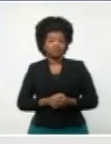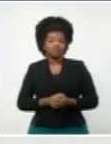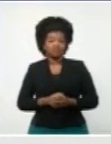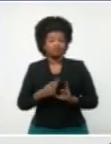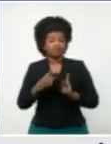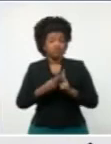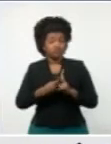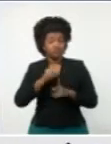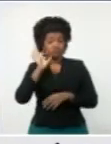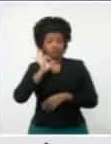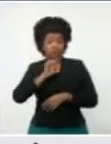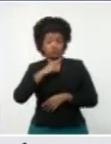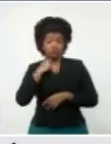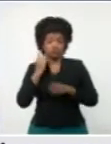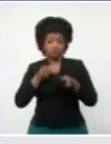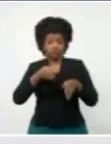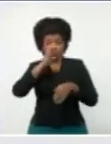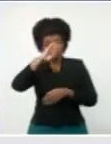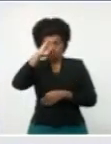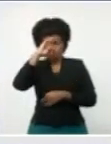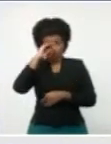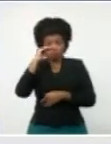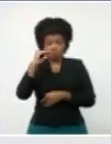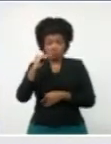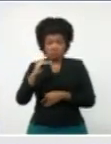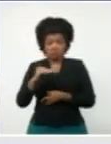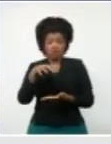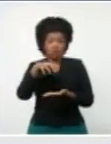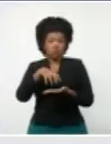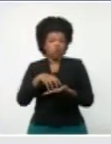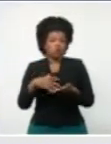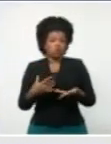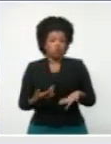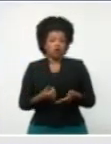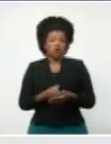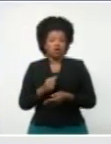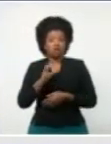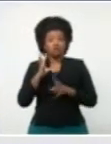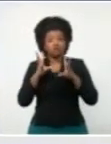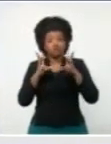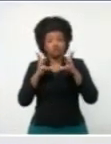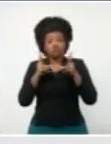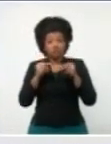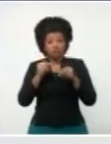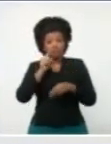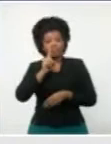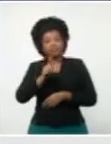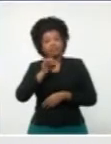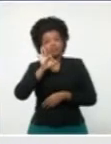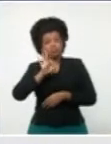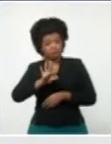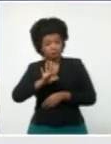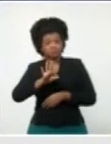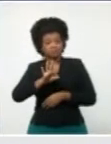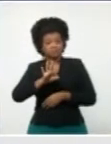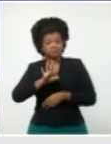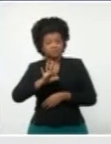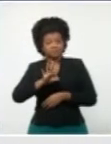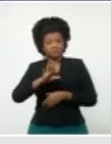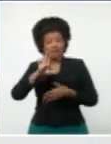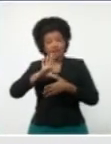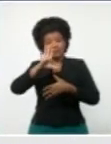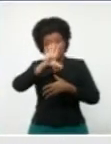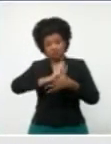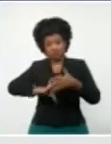I have to mention, and we will see that on a chart later, that the